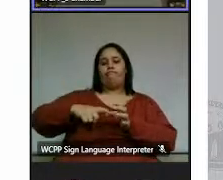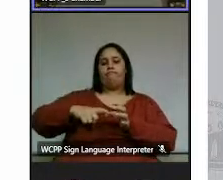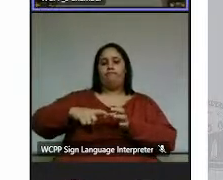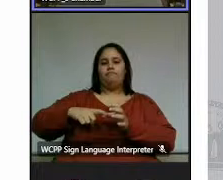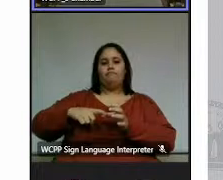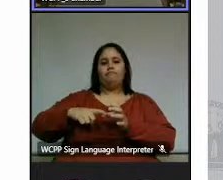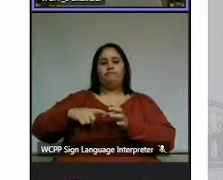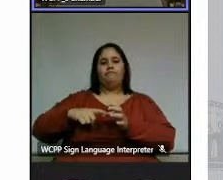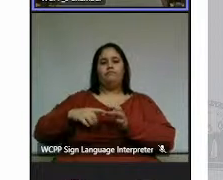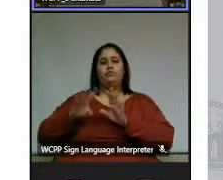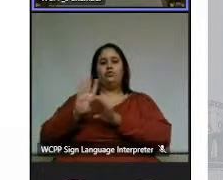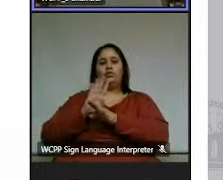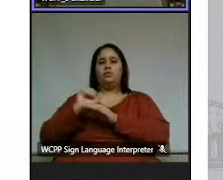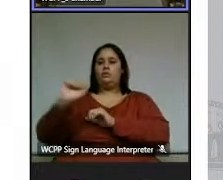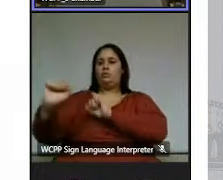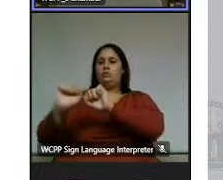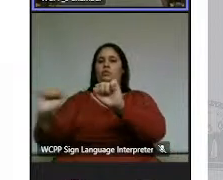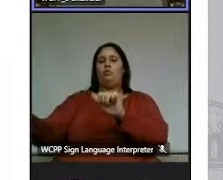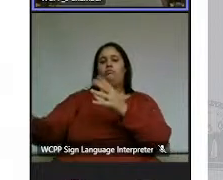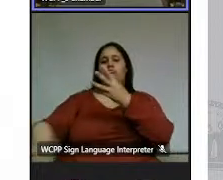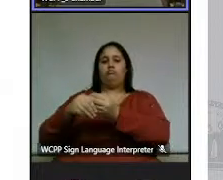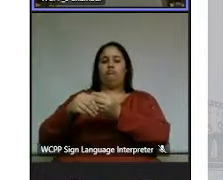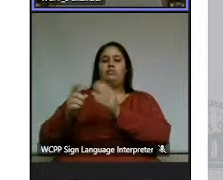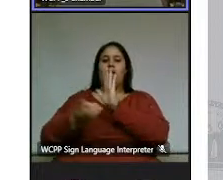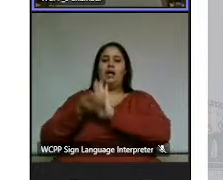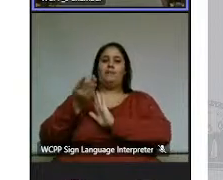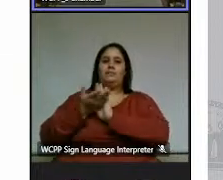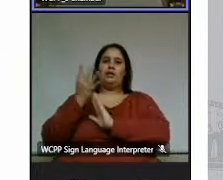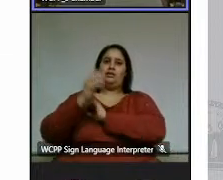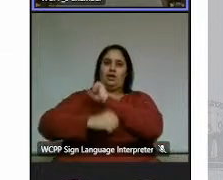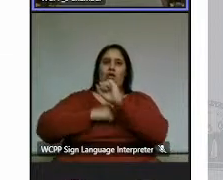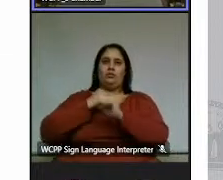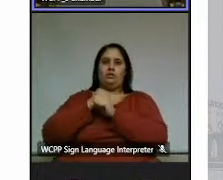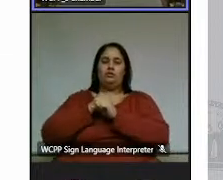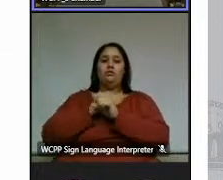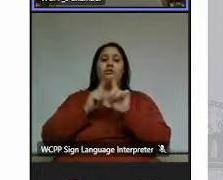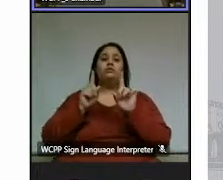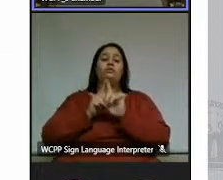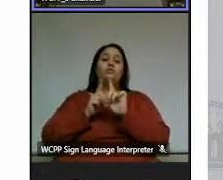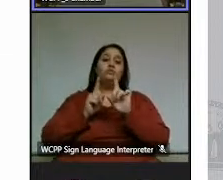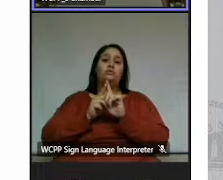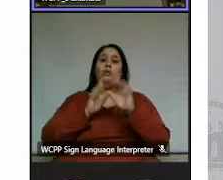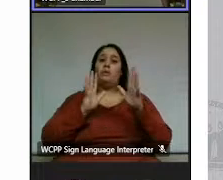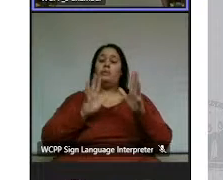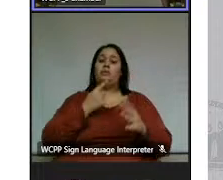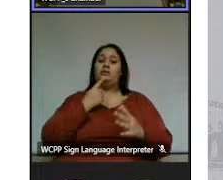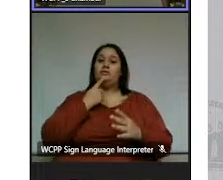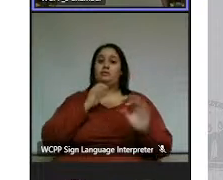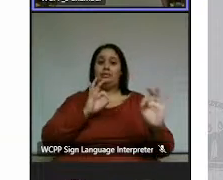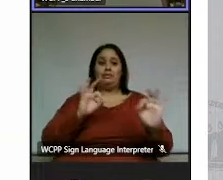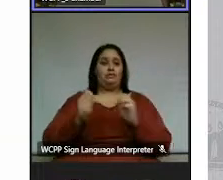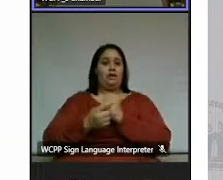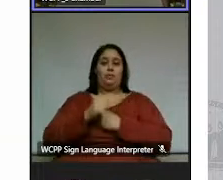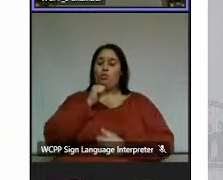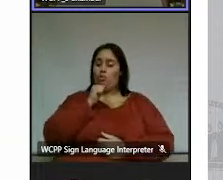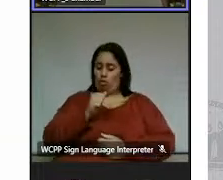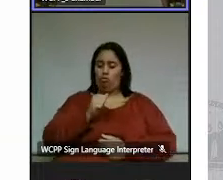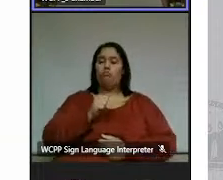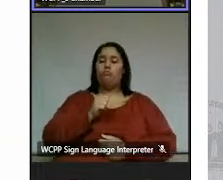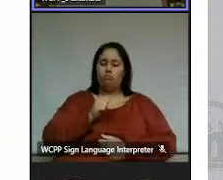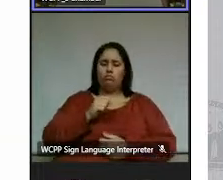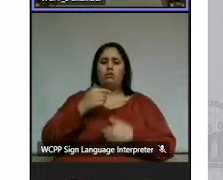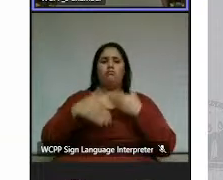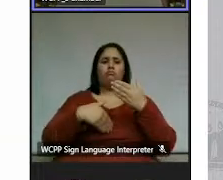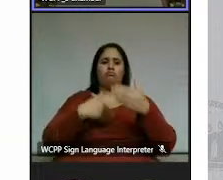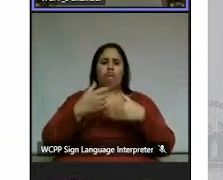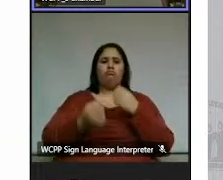the associated database must be updated annually. Chair, it's not to say that these things aren't happening. It is happening. It's important